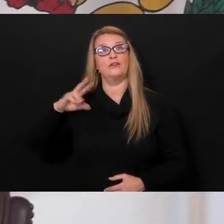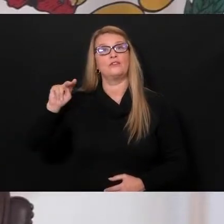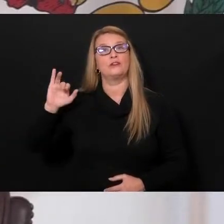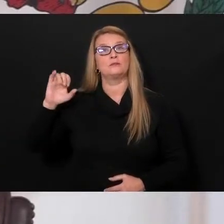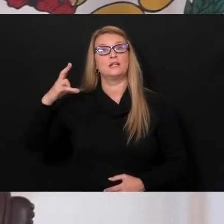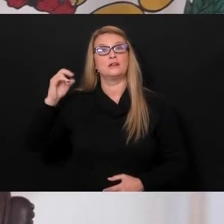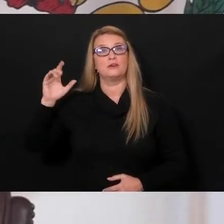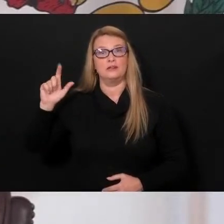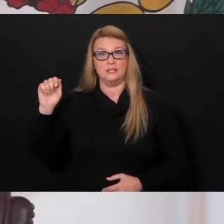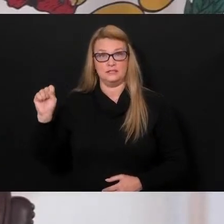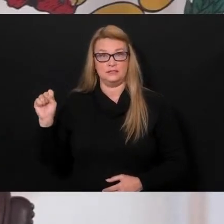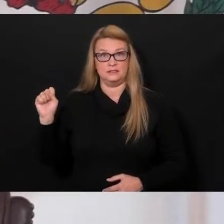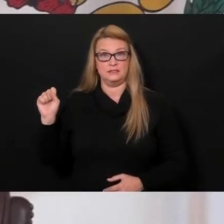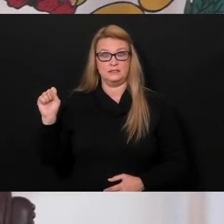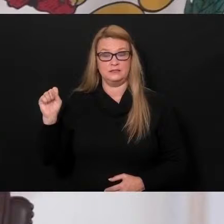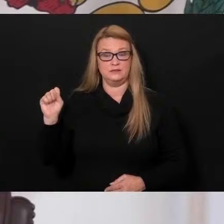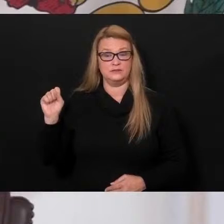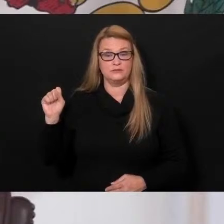Nicholas County.